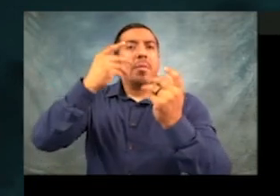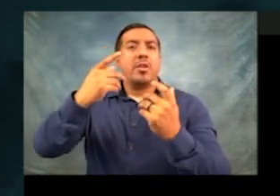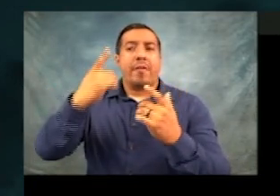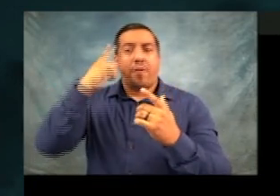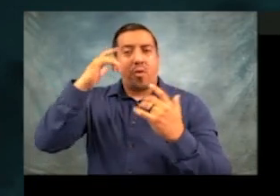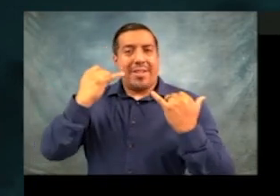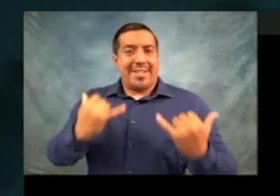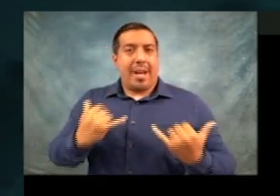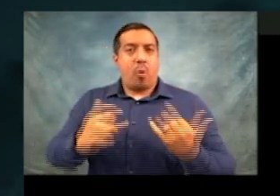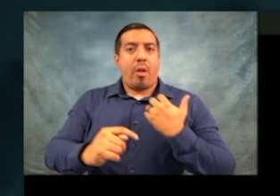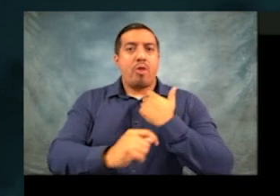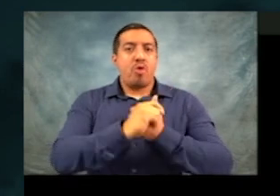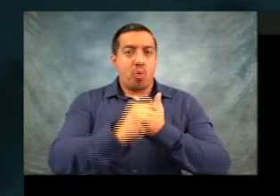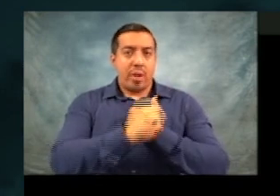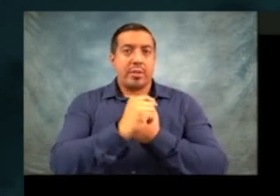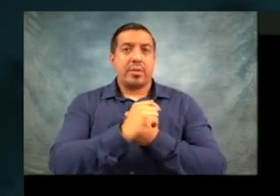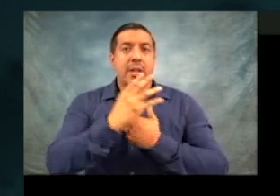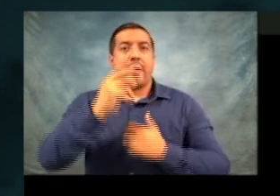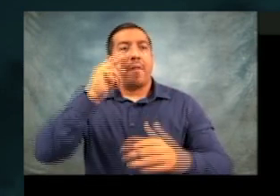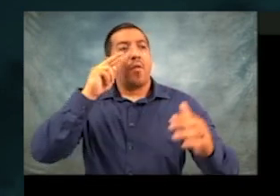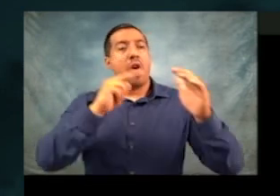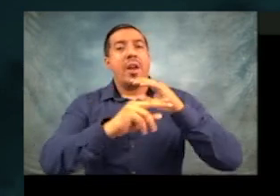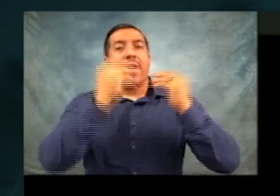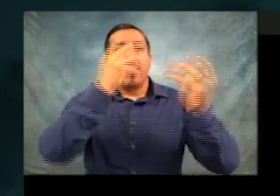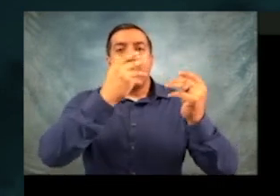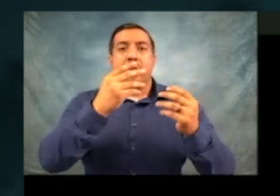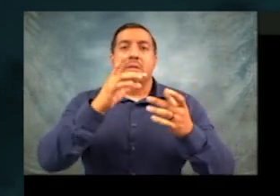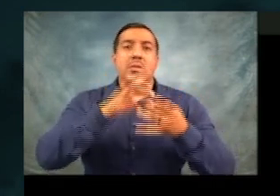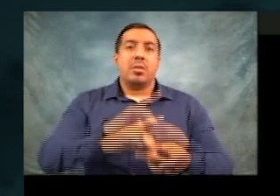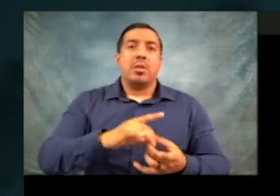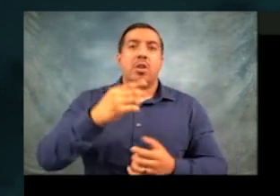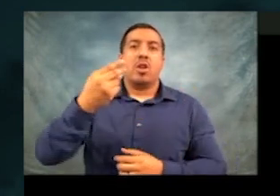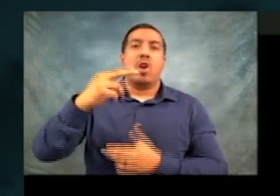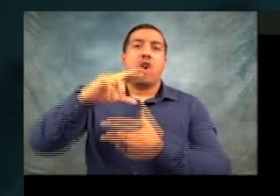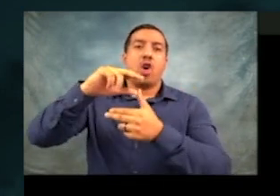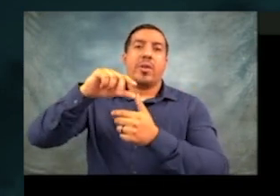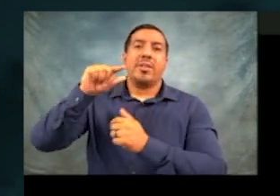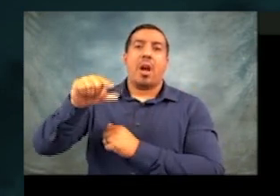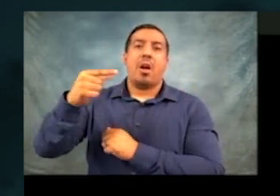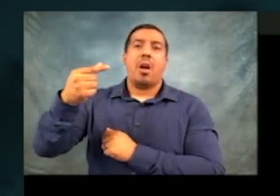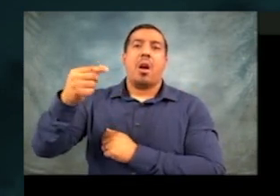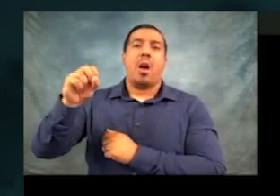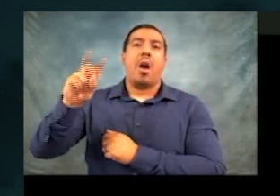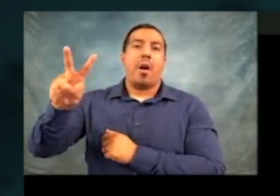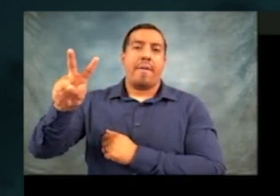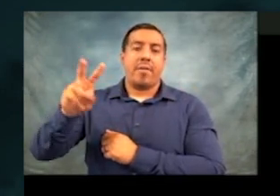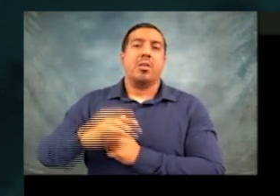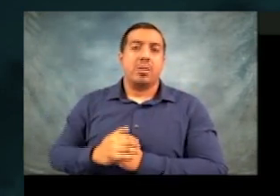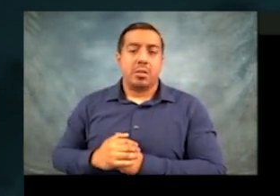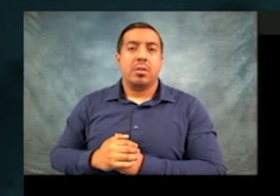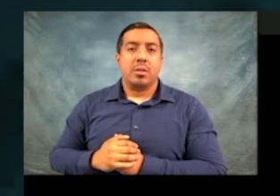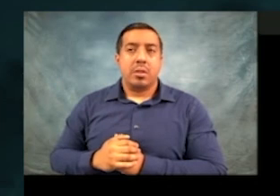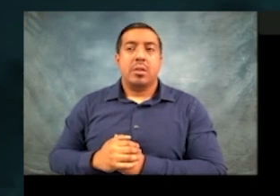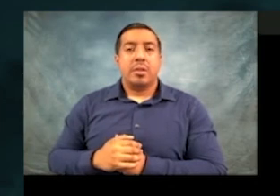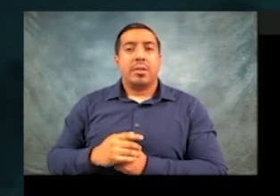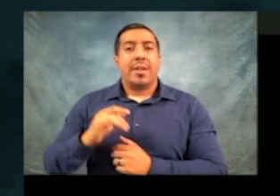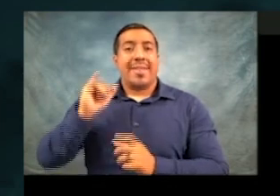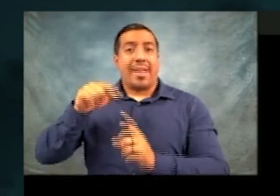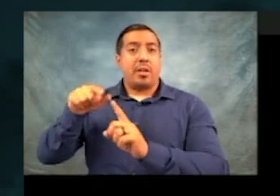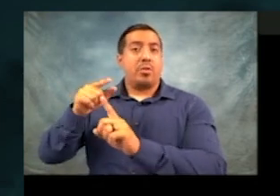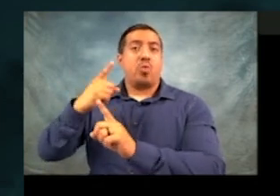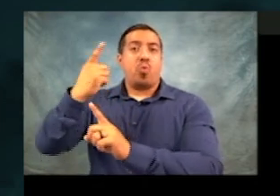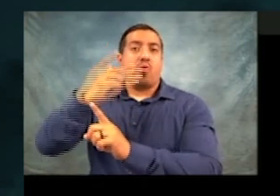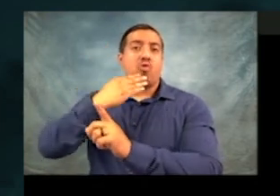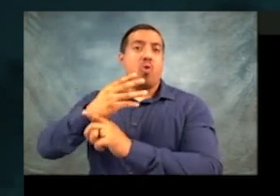current threats and forecast information from hurricanes.gov. Hurricanes.gov is